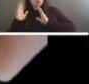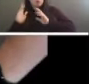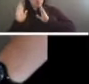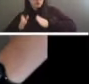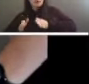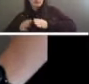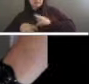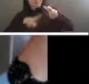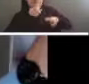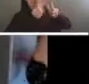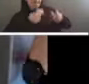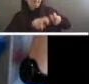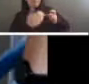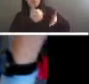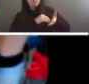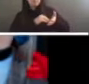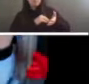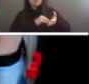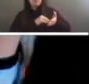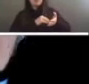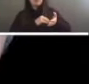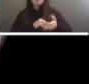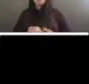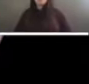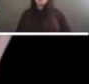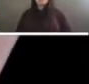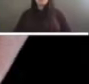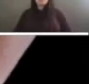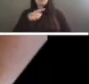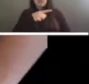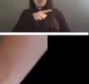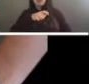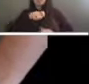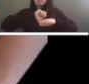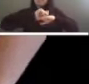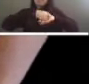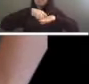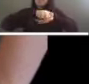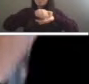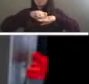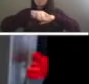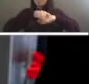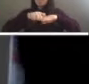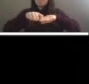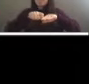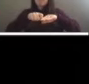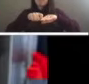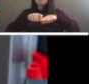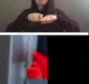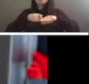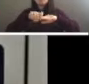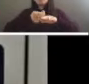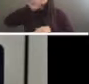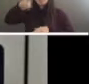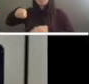a security person to rub a small piece of cloth on your shoes. This swab will then be placed into a detector machine and will check for